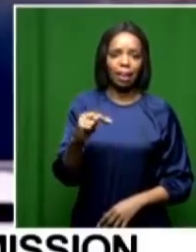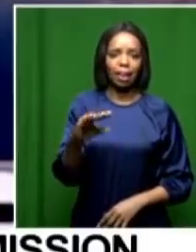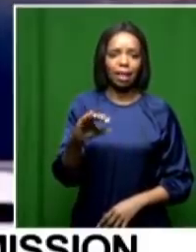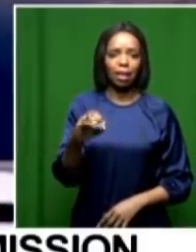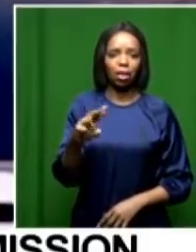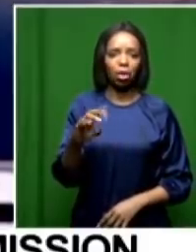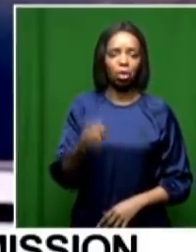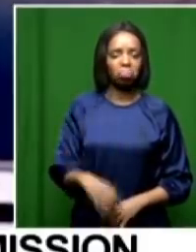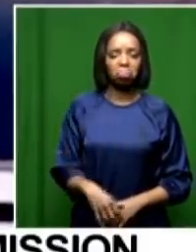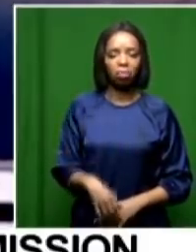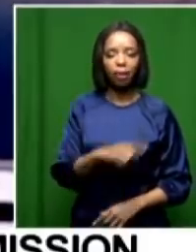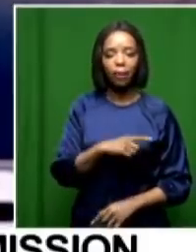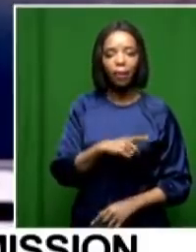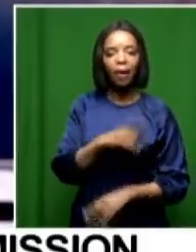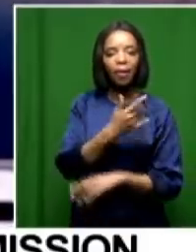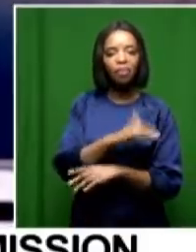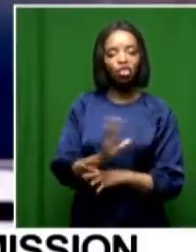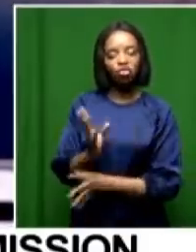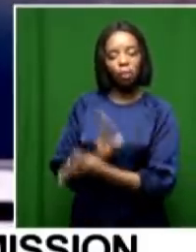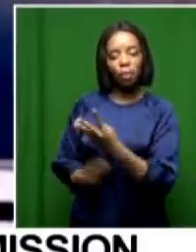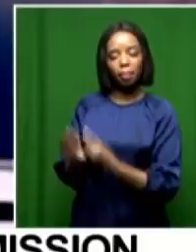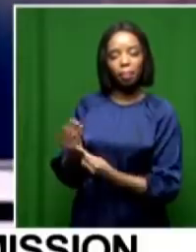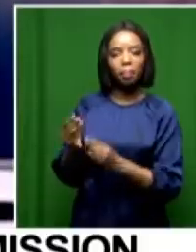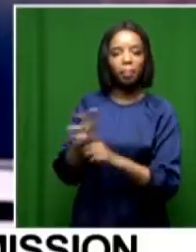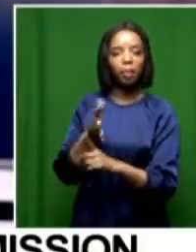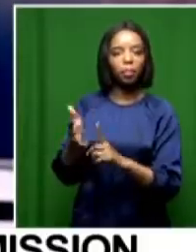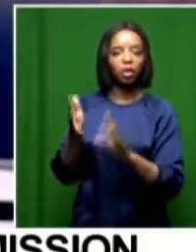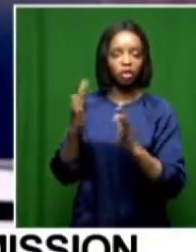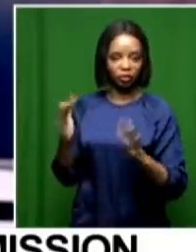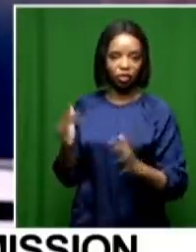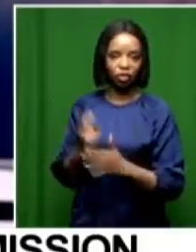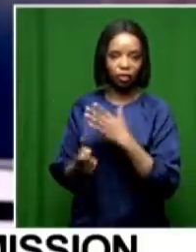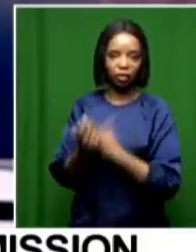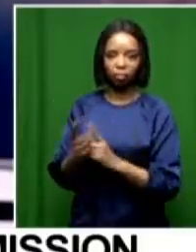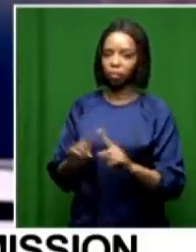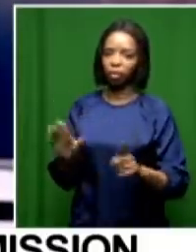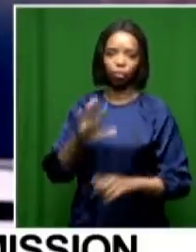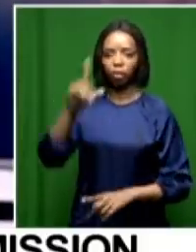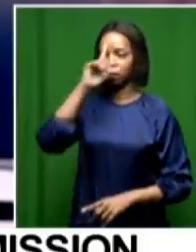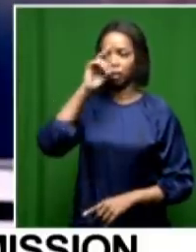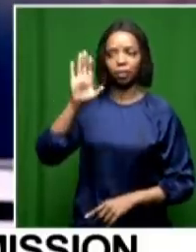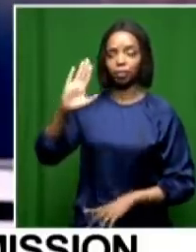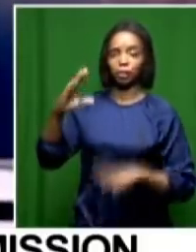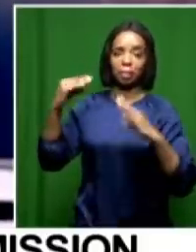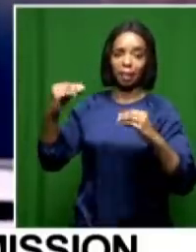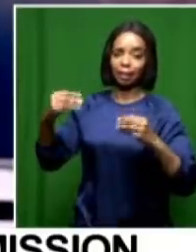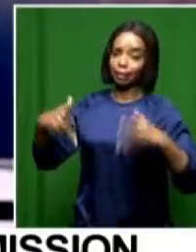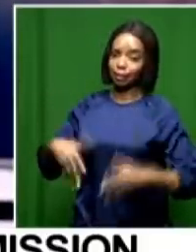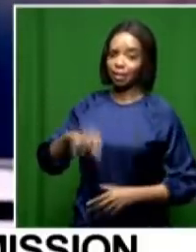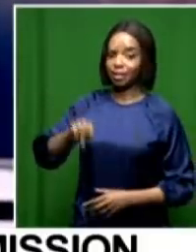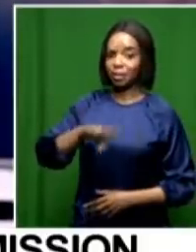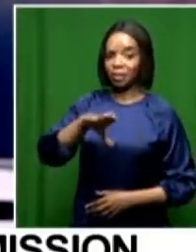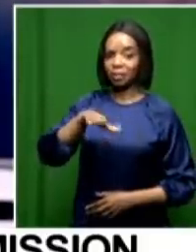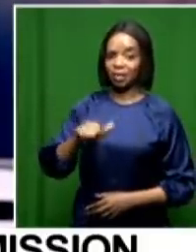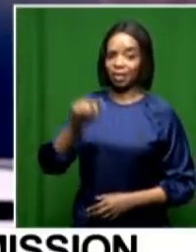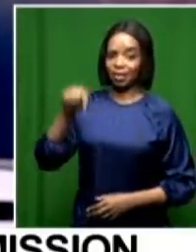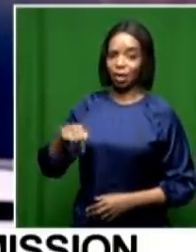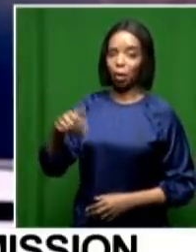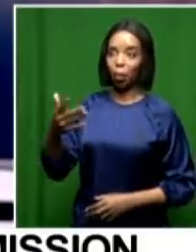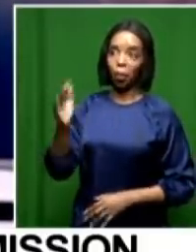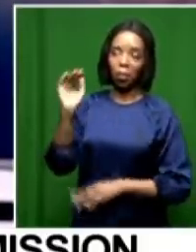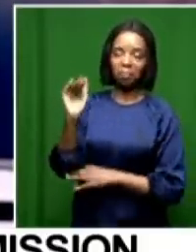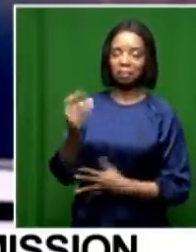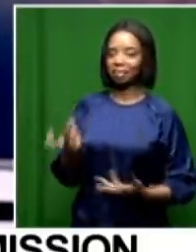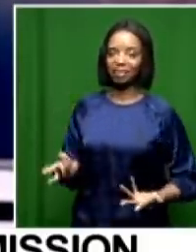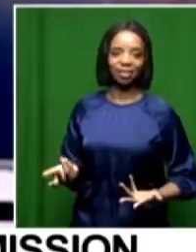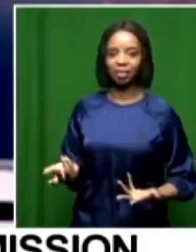manipulation. The EFF also says they don't believe any of Glencore's business dealings in South Africa are above board. So to speak a little